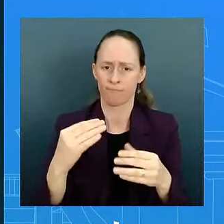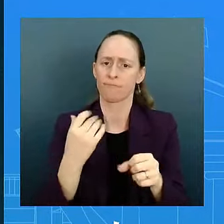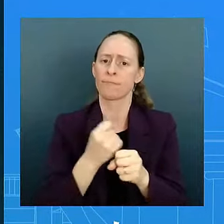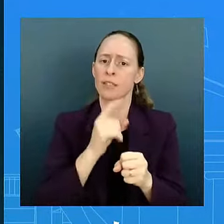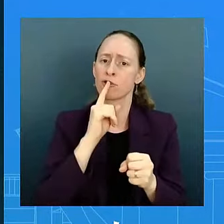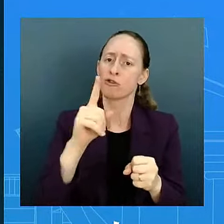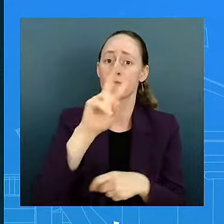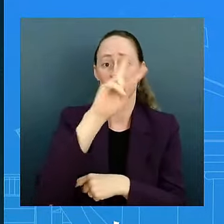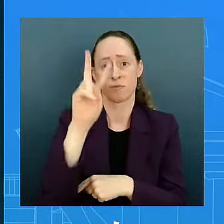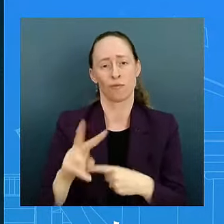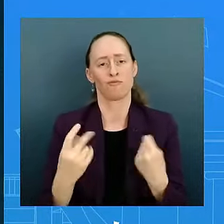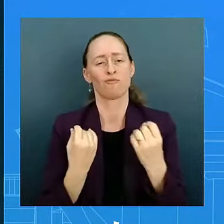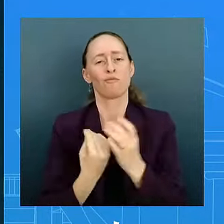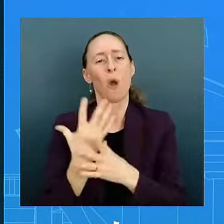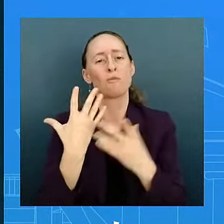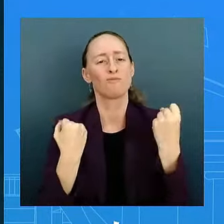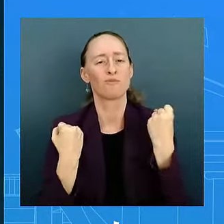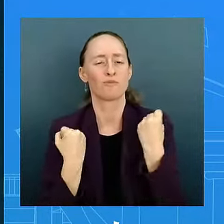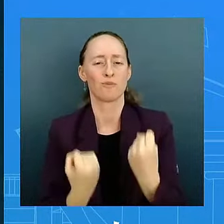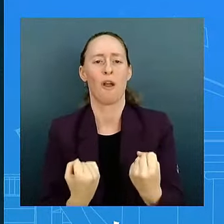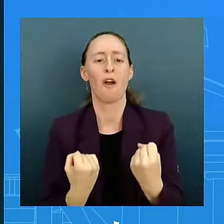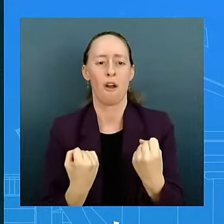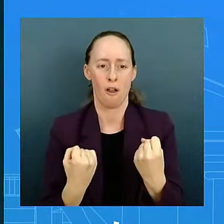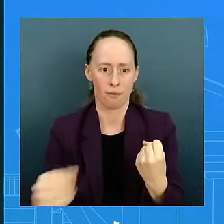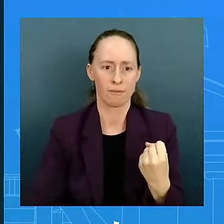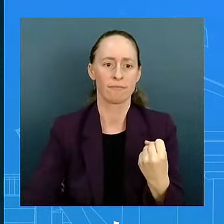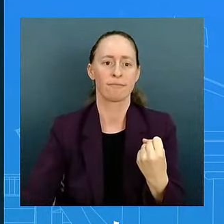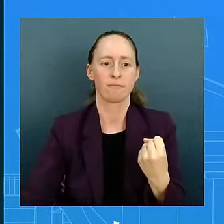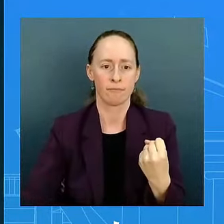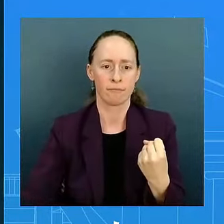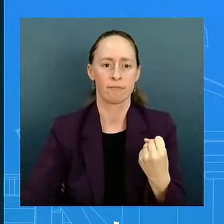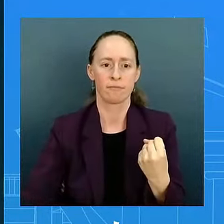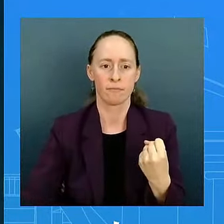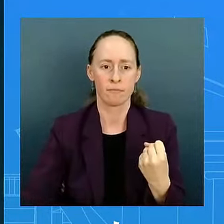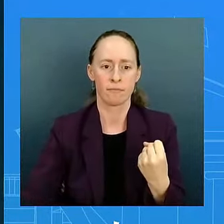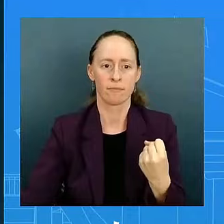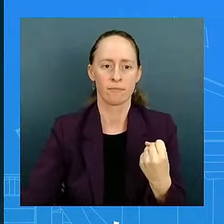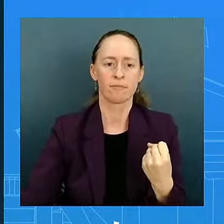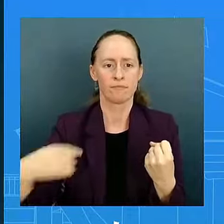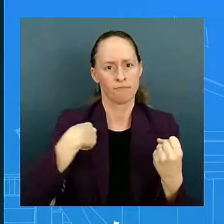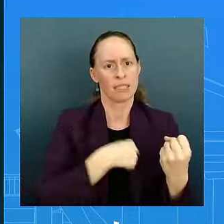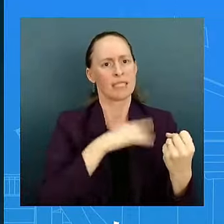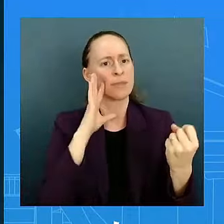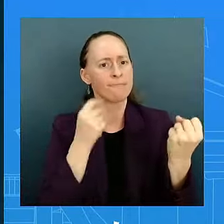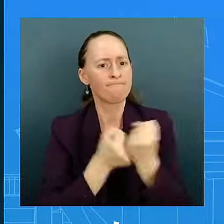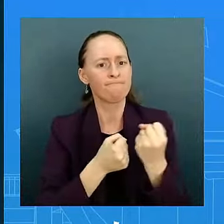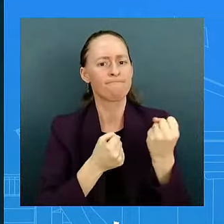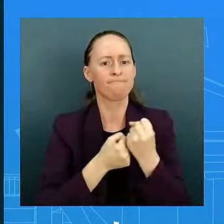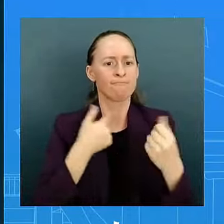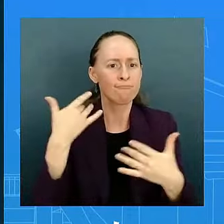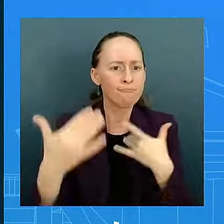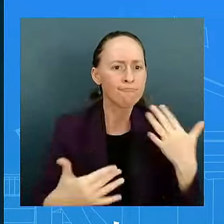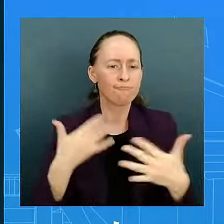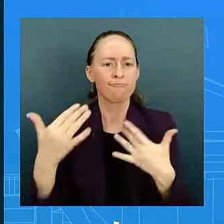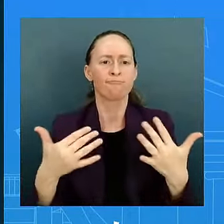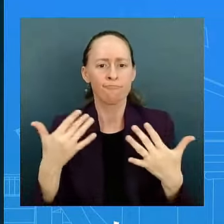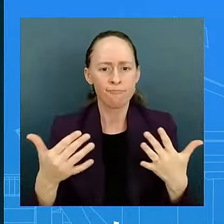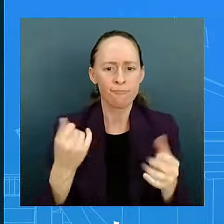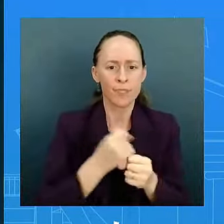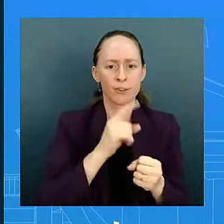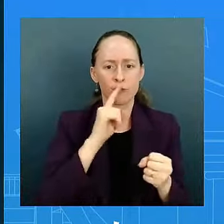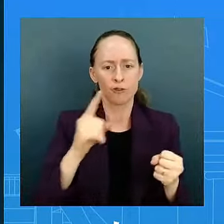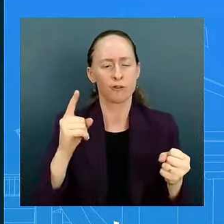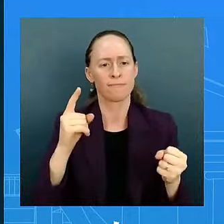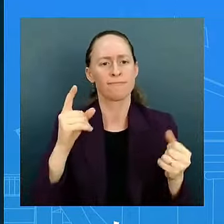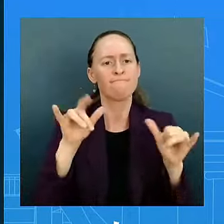United States' commitment to supporting this process of reestablished democratic norms in Venezuela and stand ready to consider ways to bolster